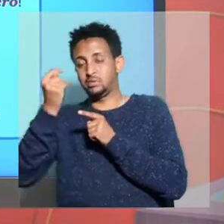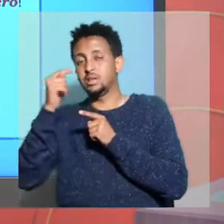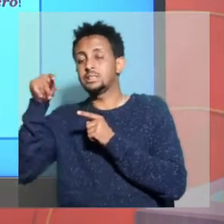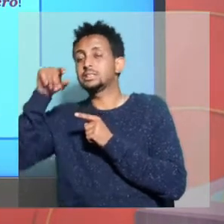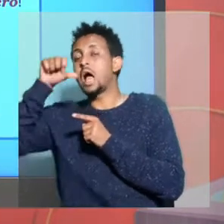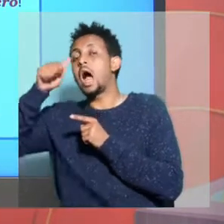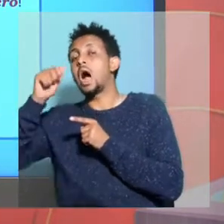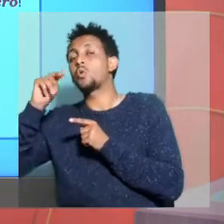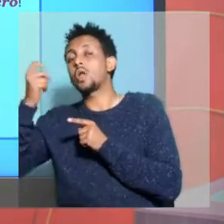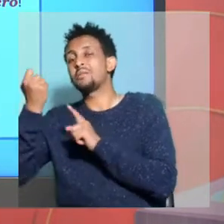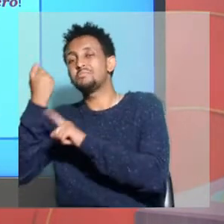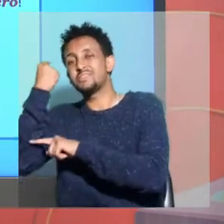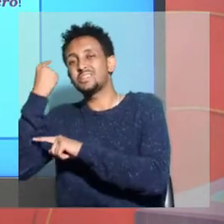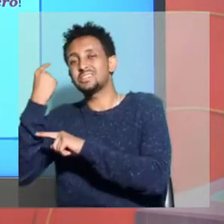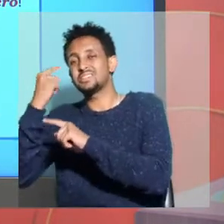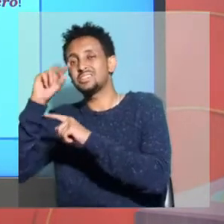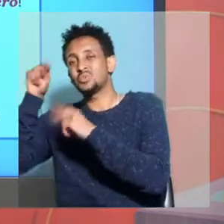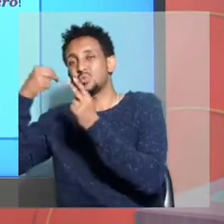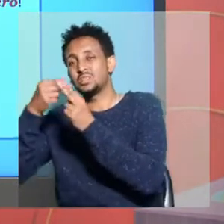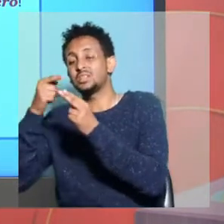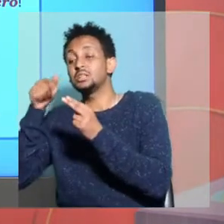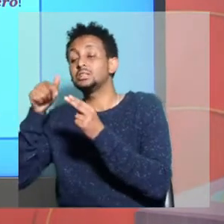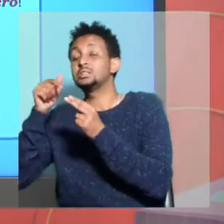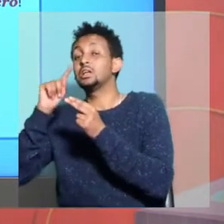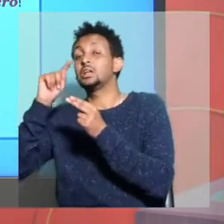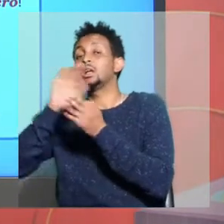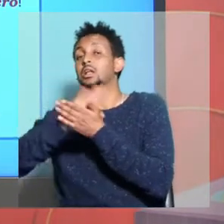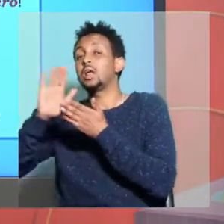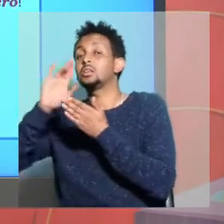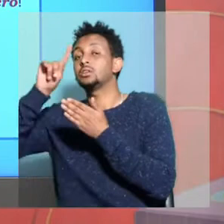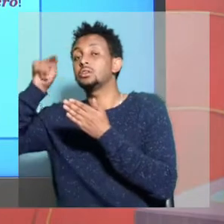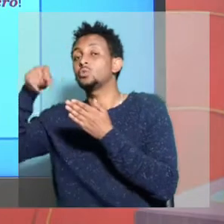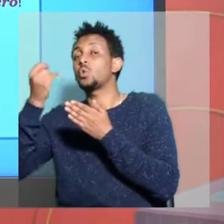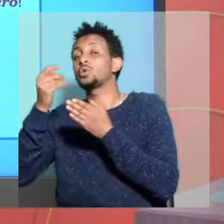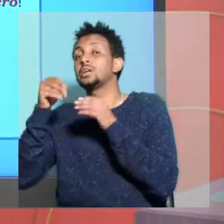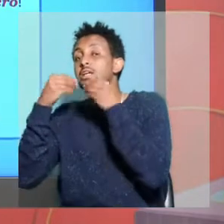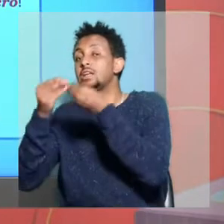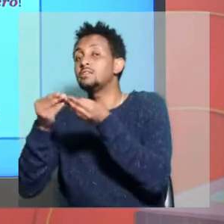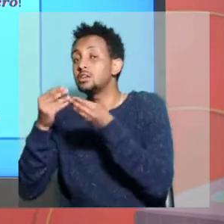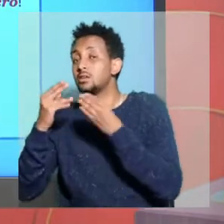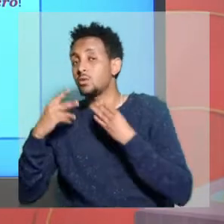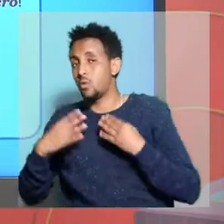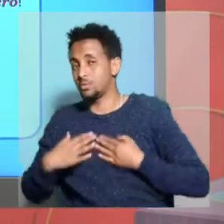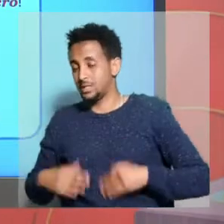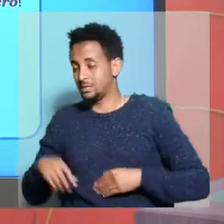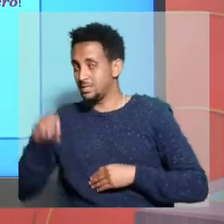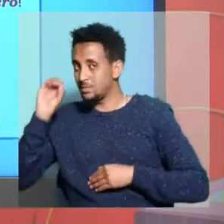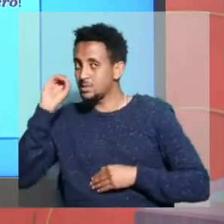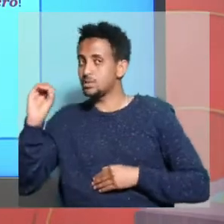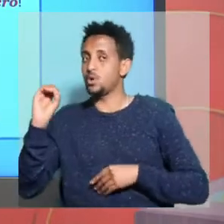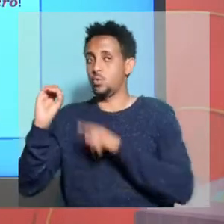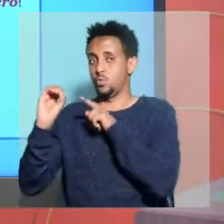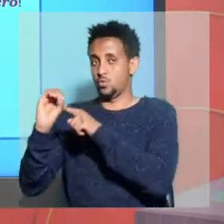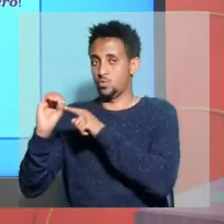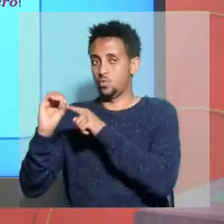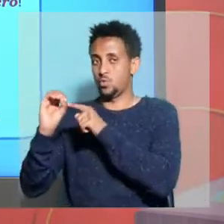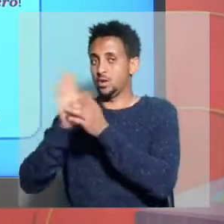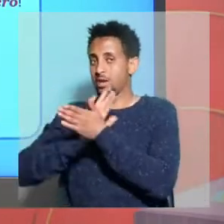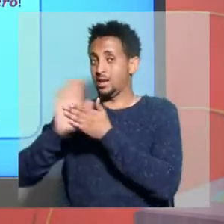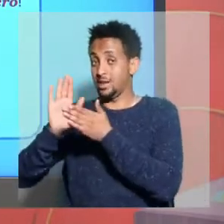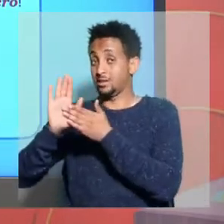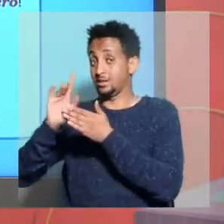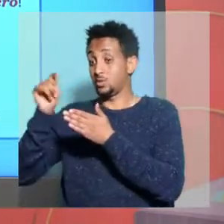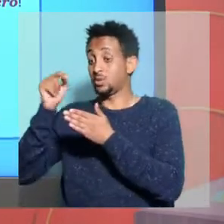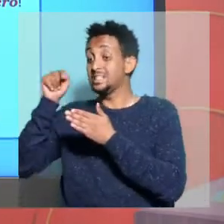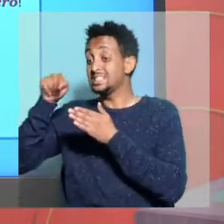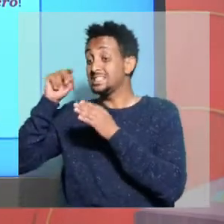angular motion on a previous unit. So the net torque on a given object must be zero. The net torque must be